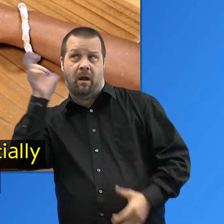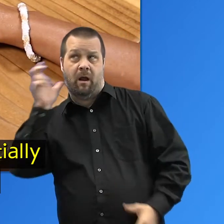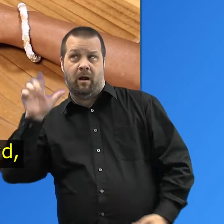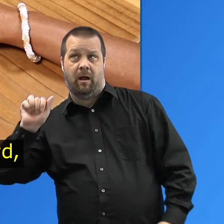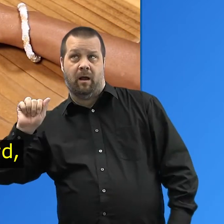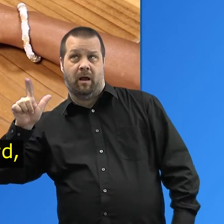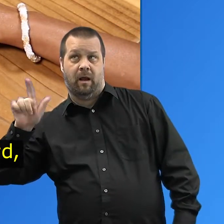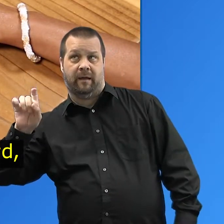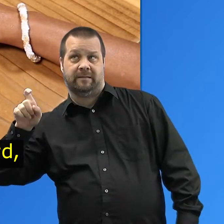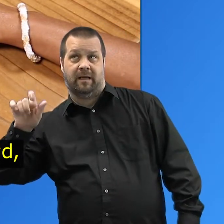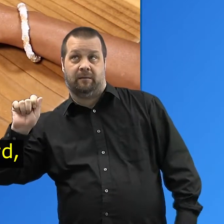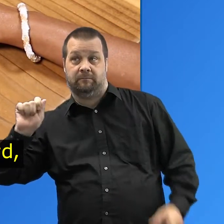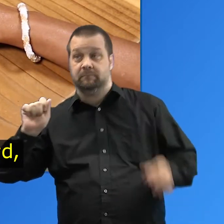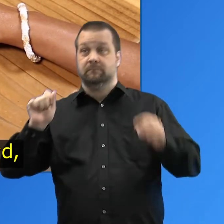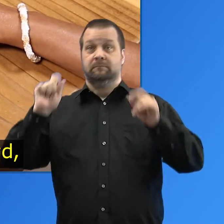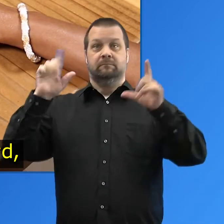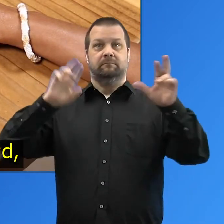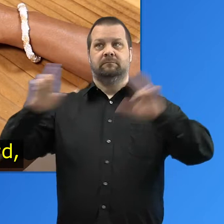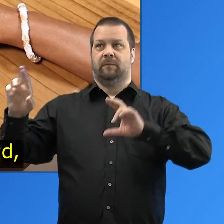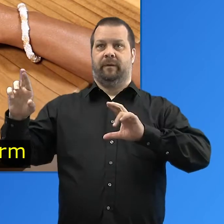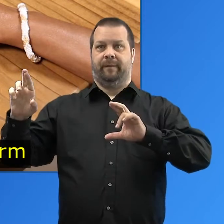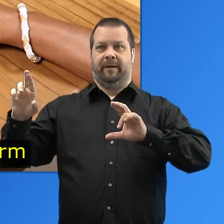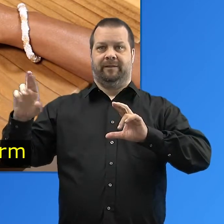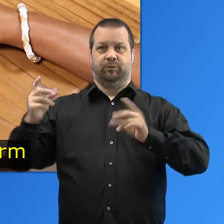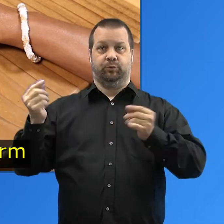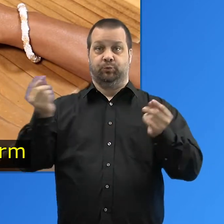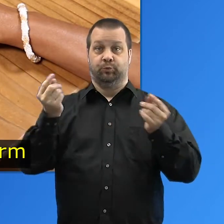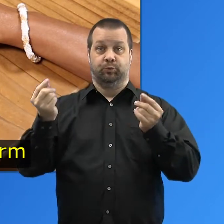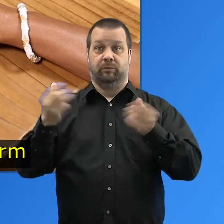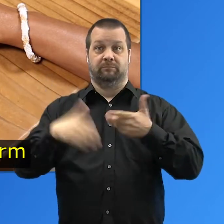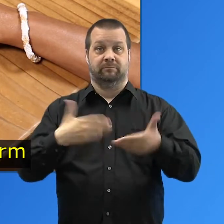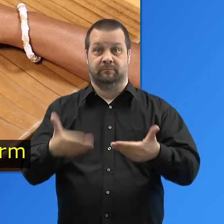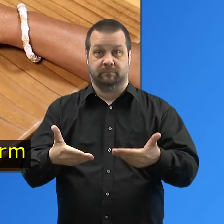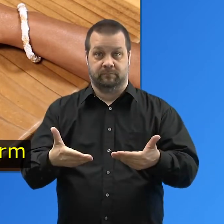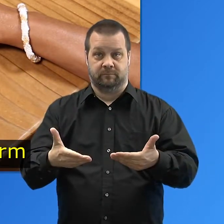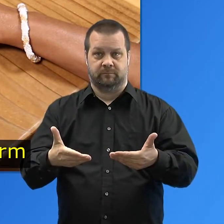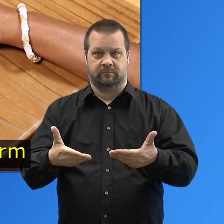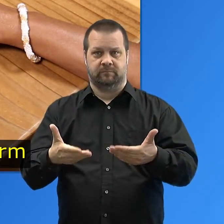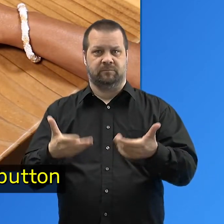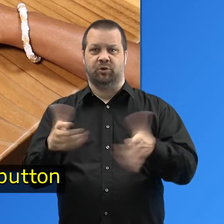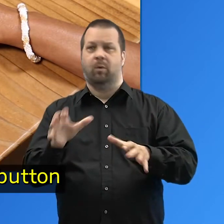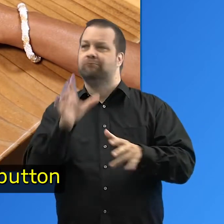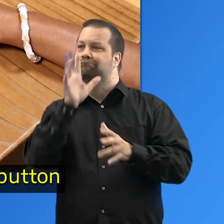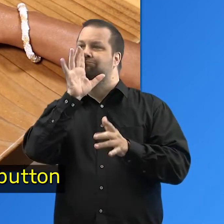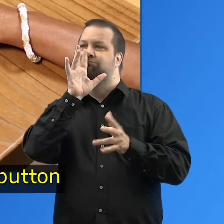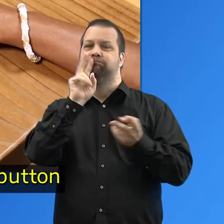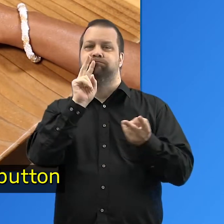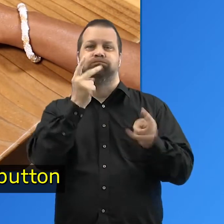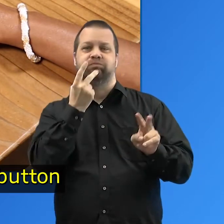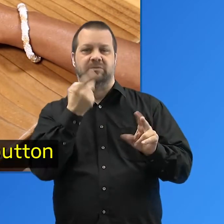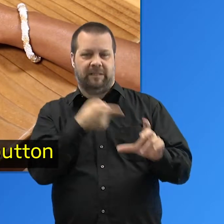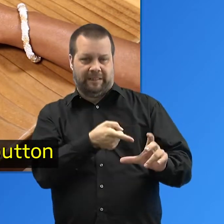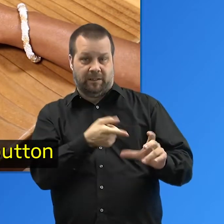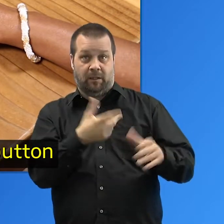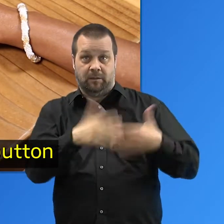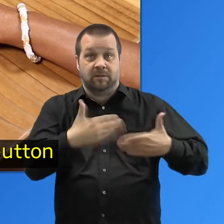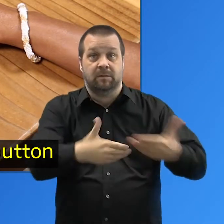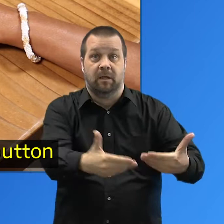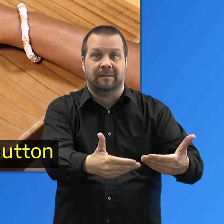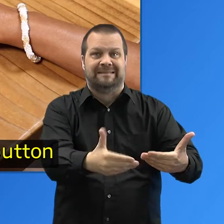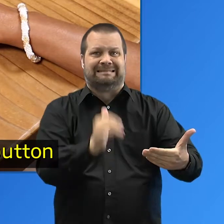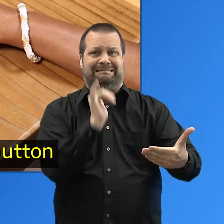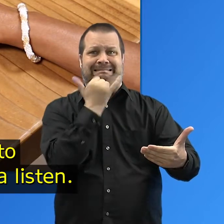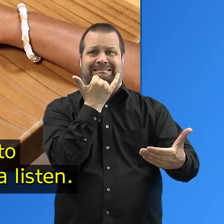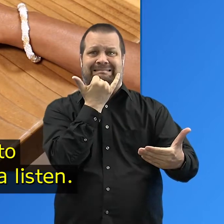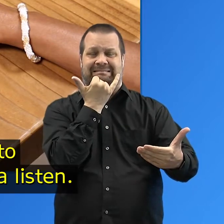always listening for its wake-up word, Alexa, so that it can perform a command, the microphone mute button can be an important